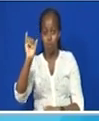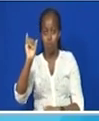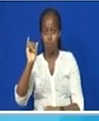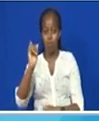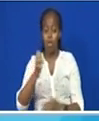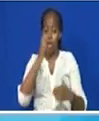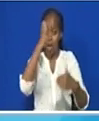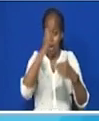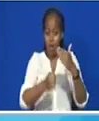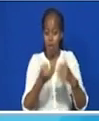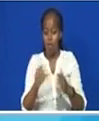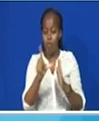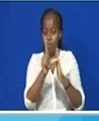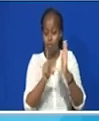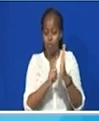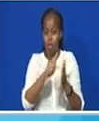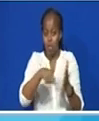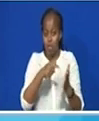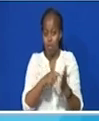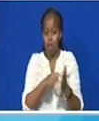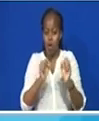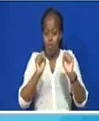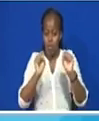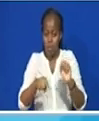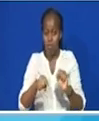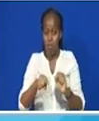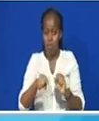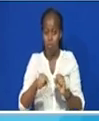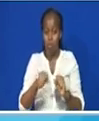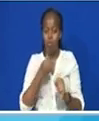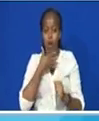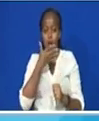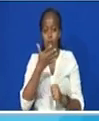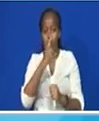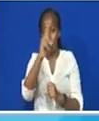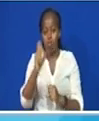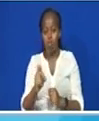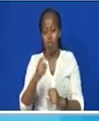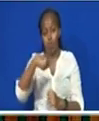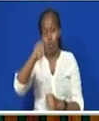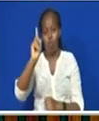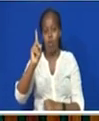By the end of this lesson, you should be able to answer the questions correctly.